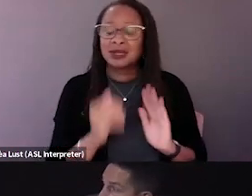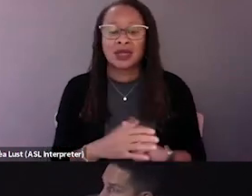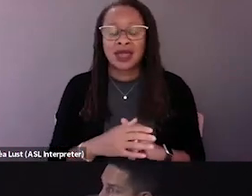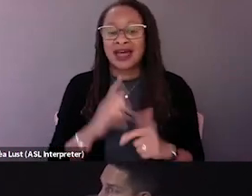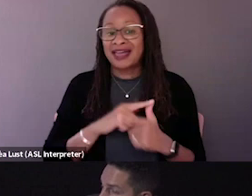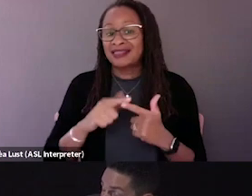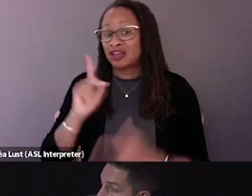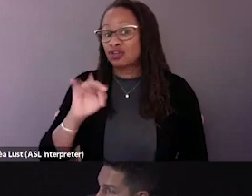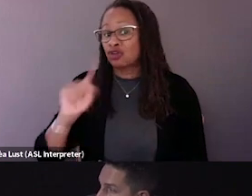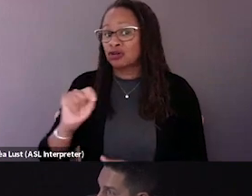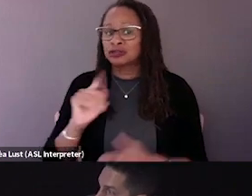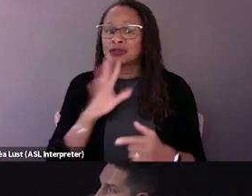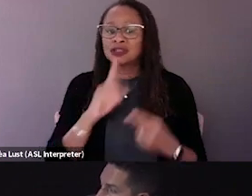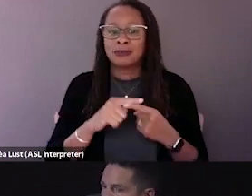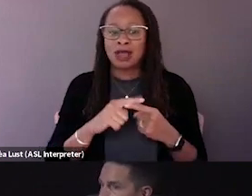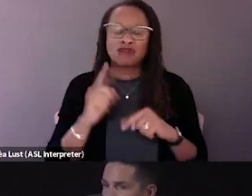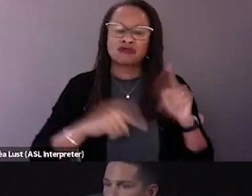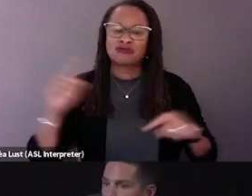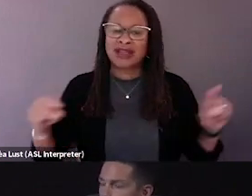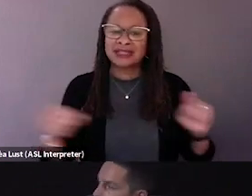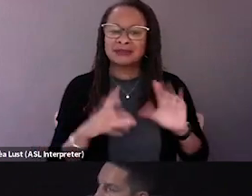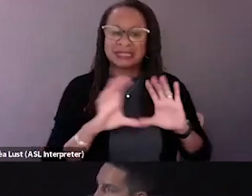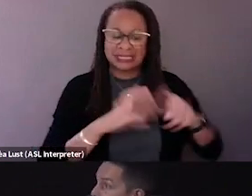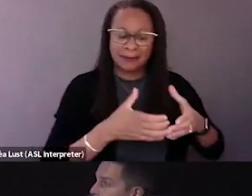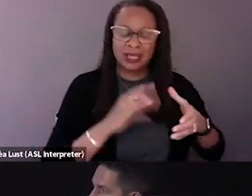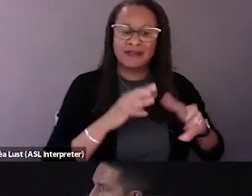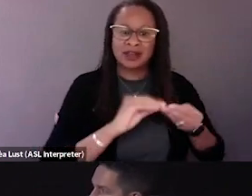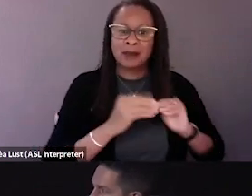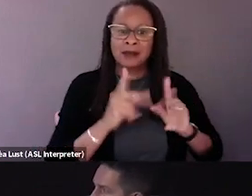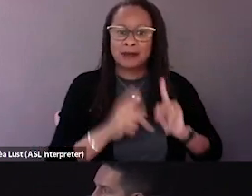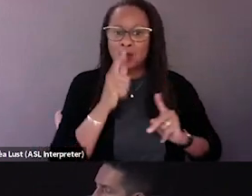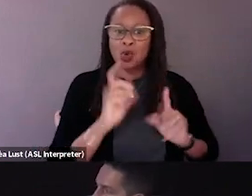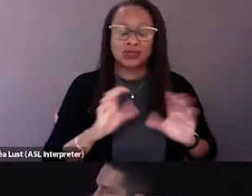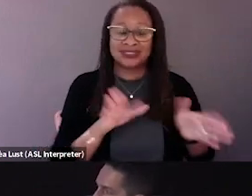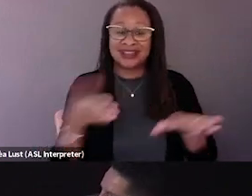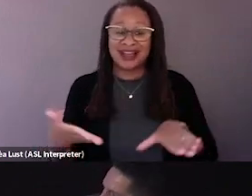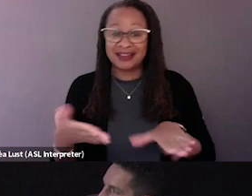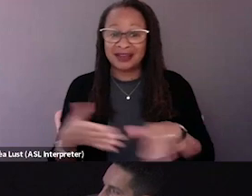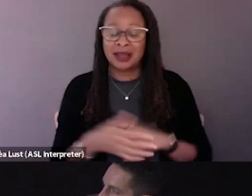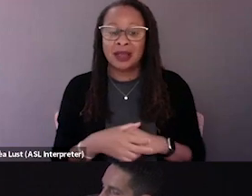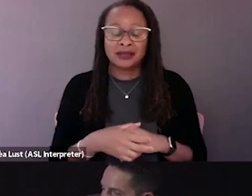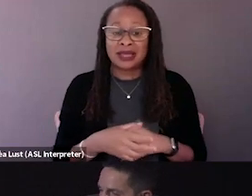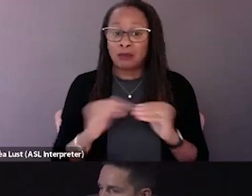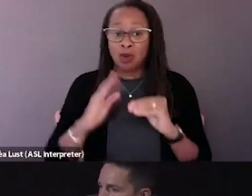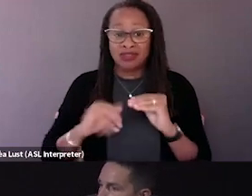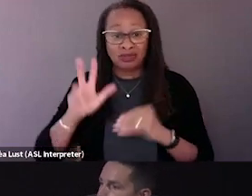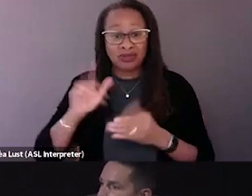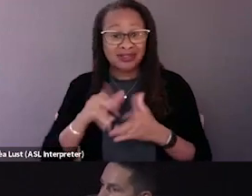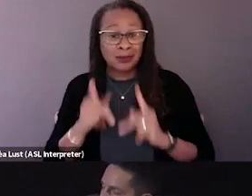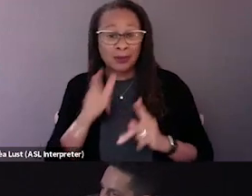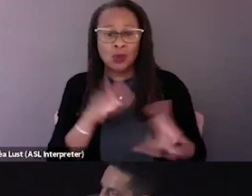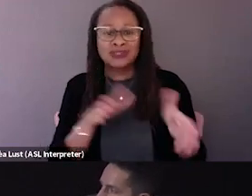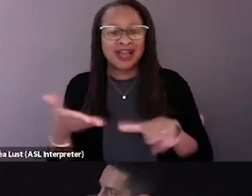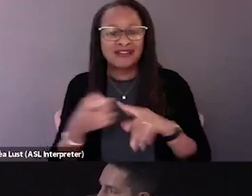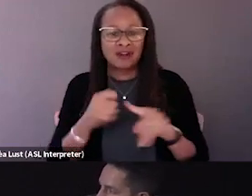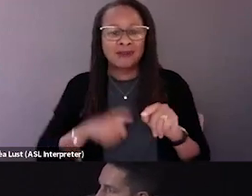random sampling of the number of people that have died, right? Possibly up to 3,000 people died from this operation. Can you talk to us about why